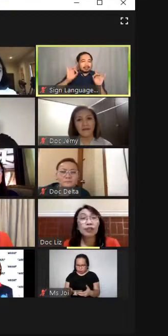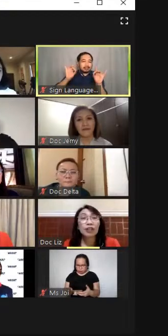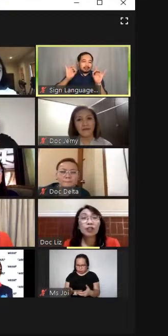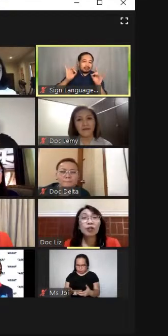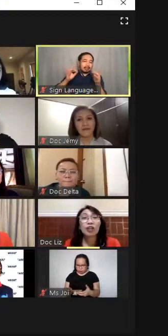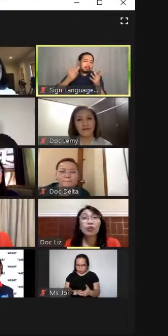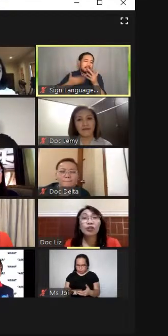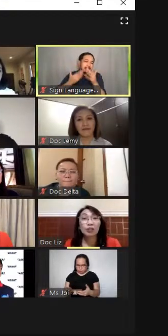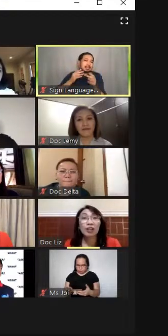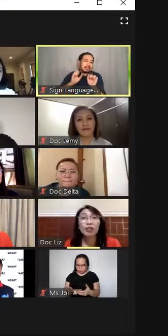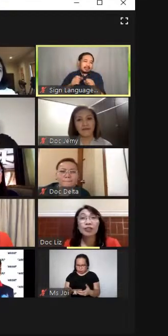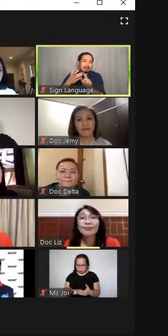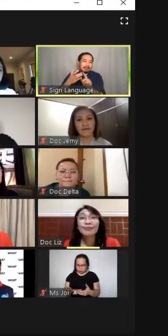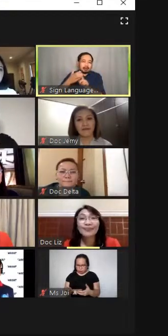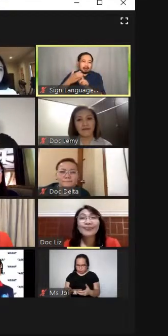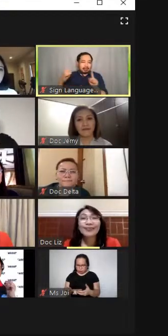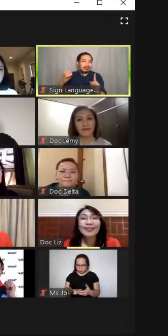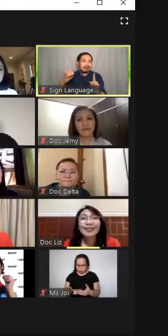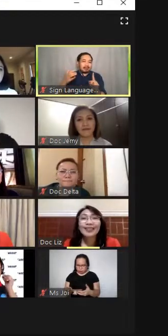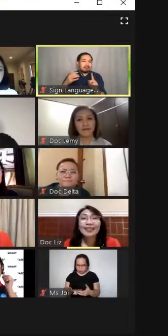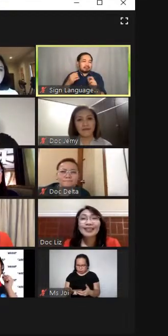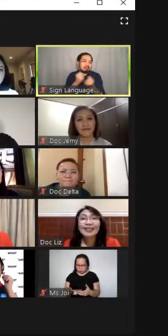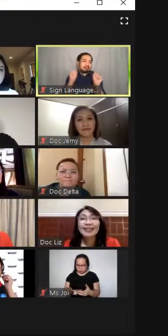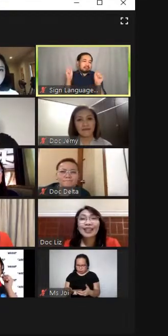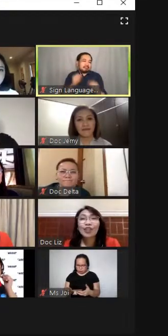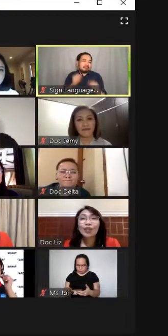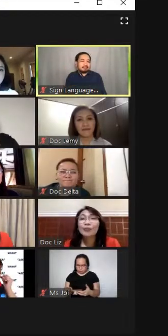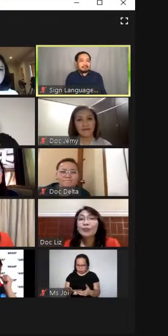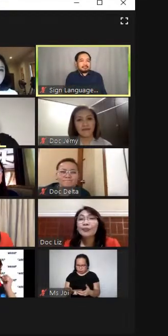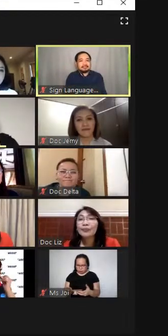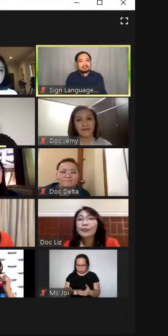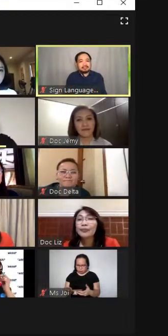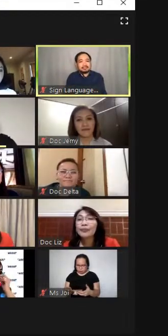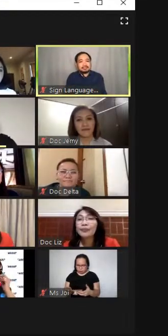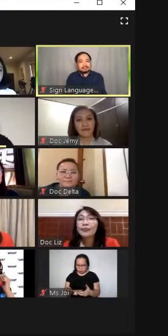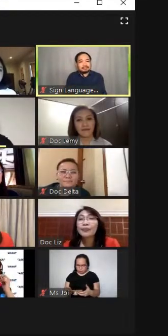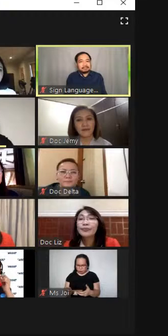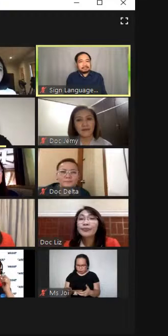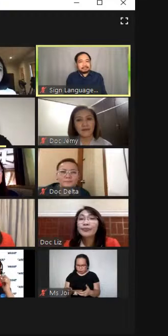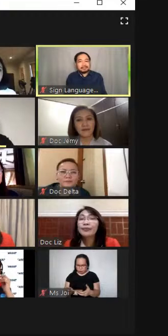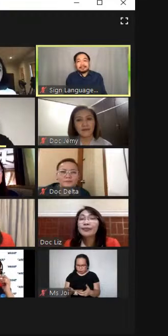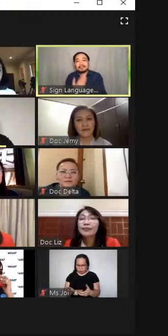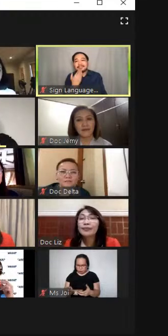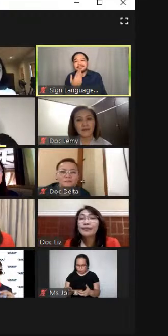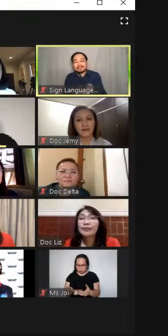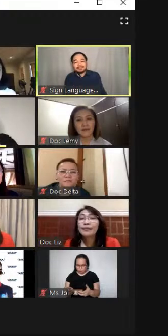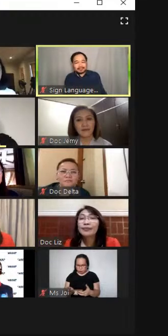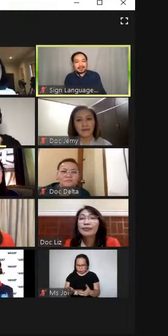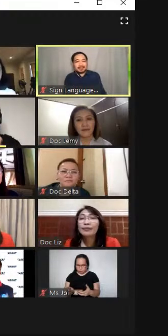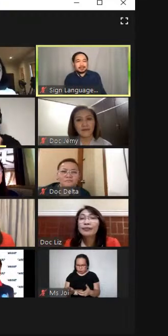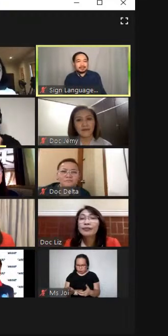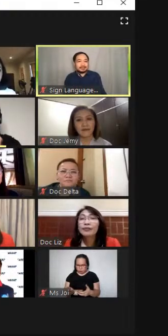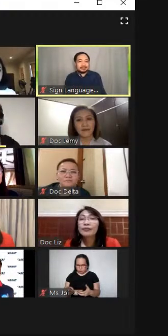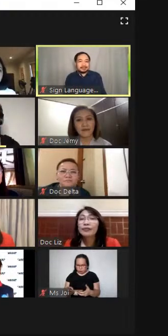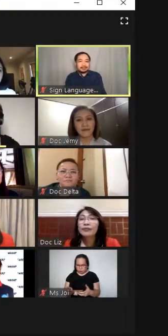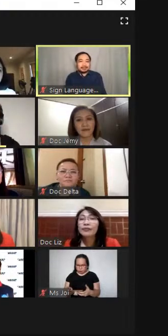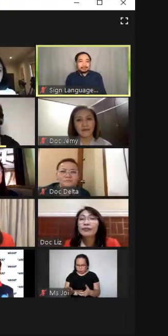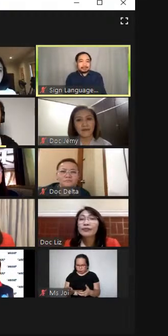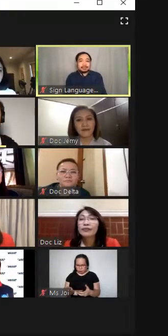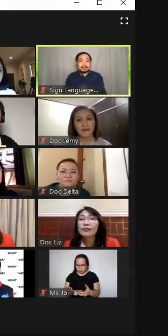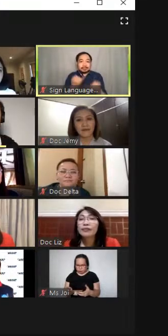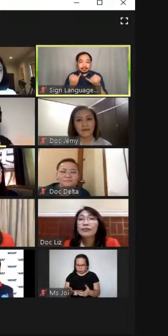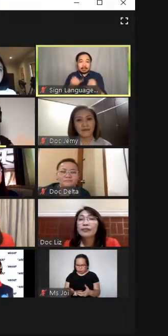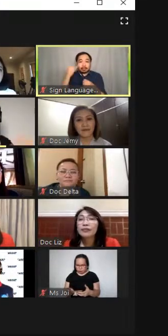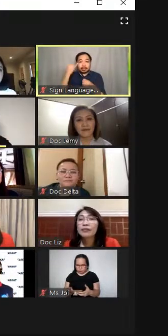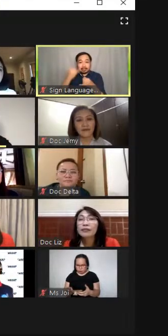out of isolation earlier. Thank you. Okay, thank you so much. Ito po, we are down to